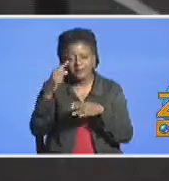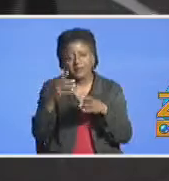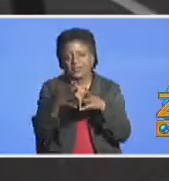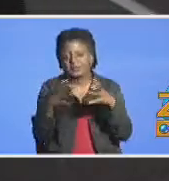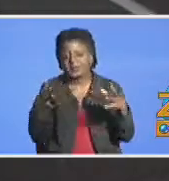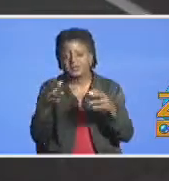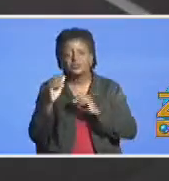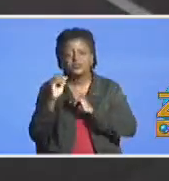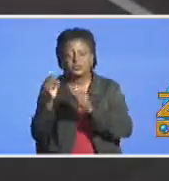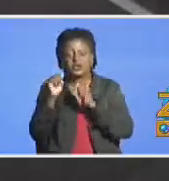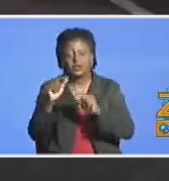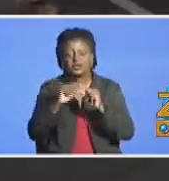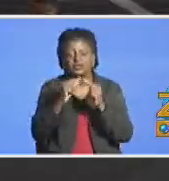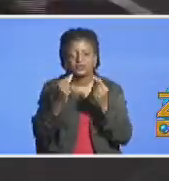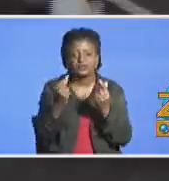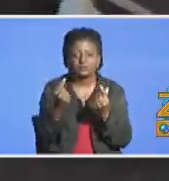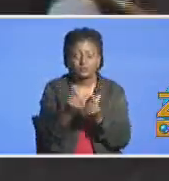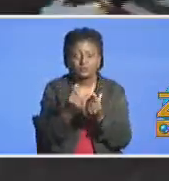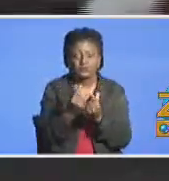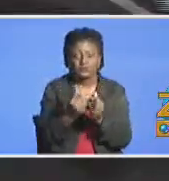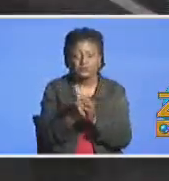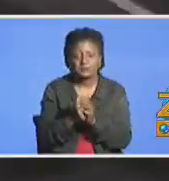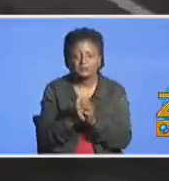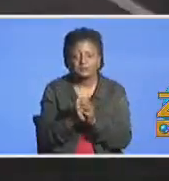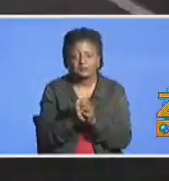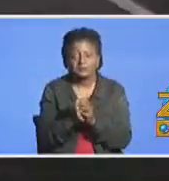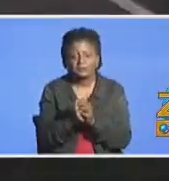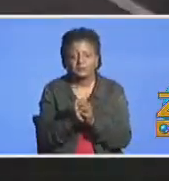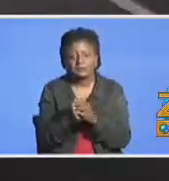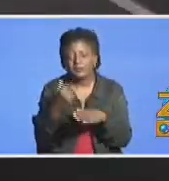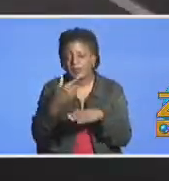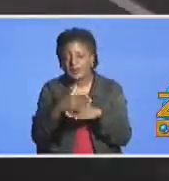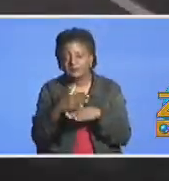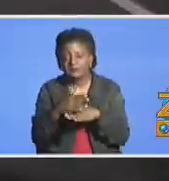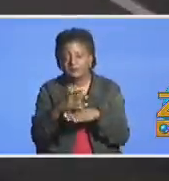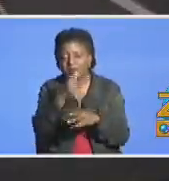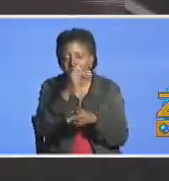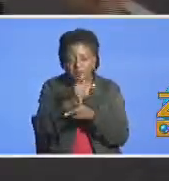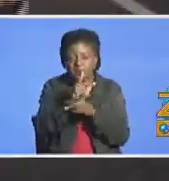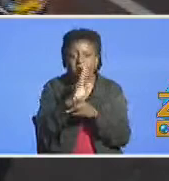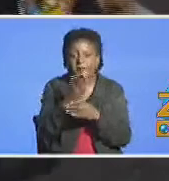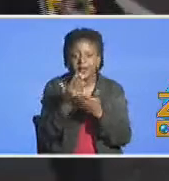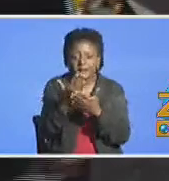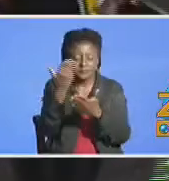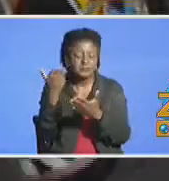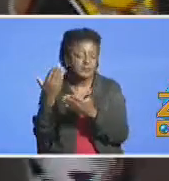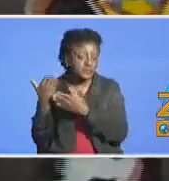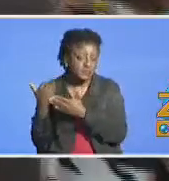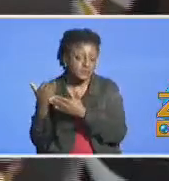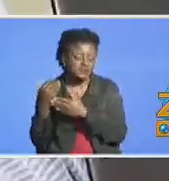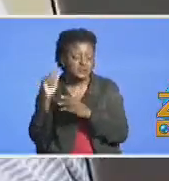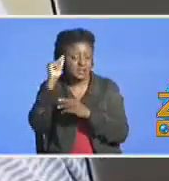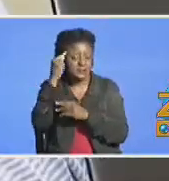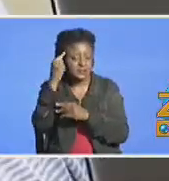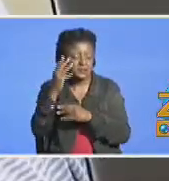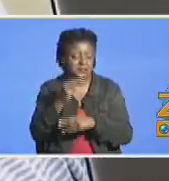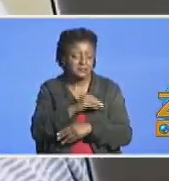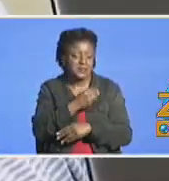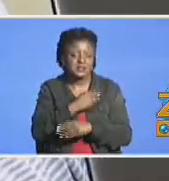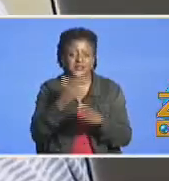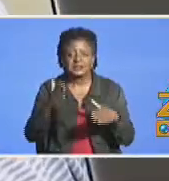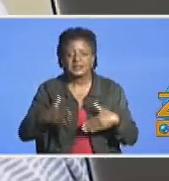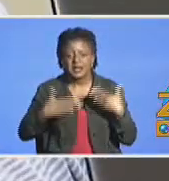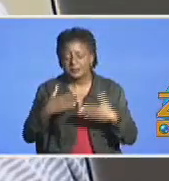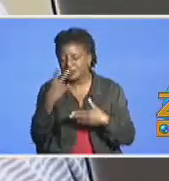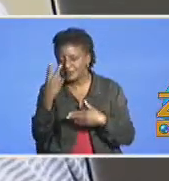grants from the established BTC Feeder Trust. After promises by successive governments, Miller is happy to see it happening. We were